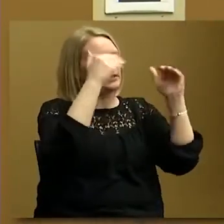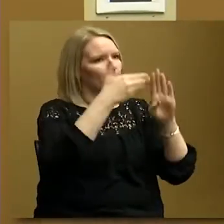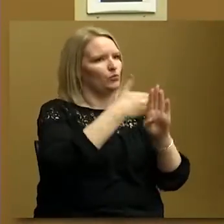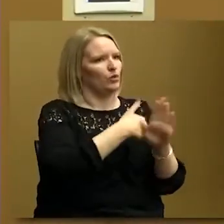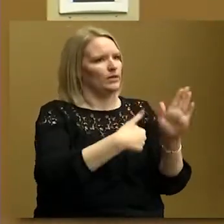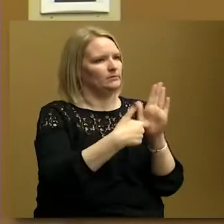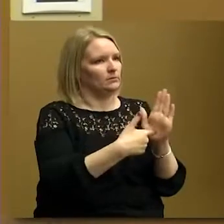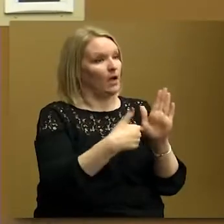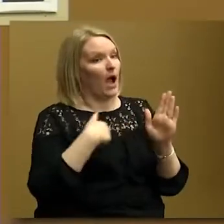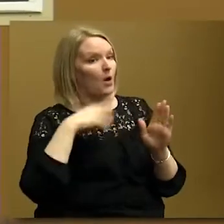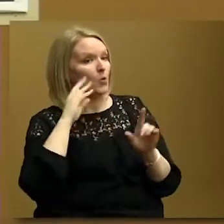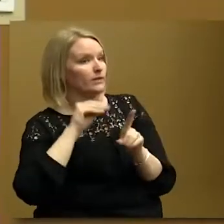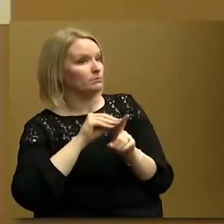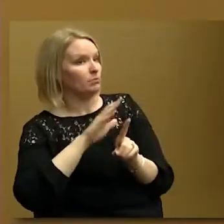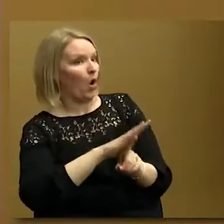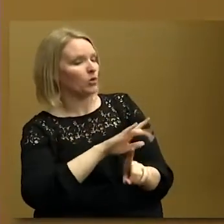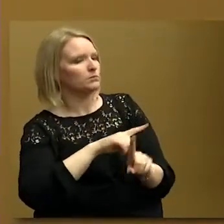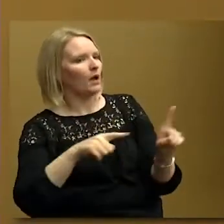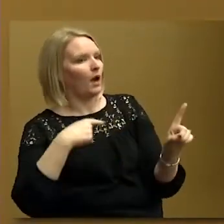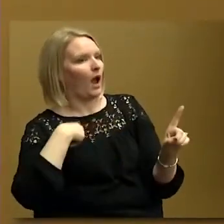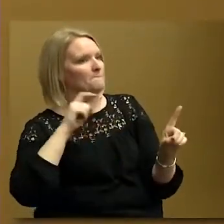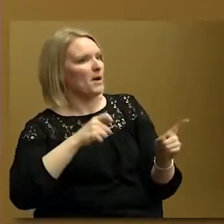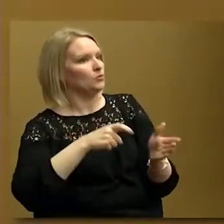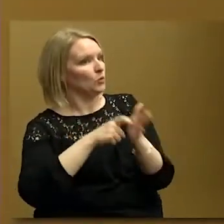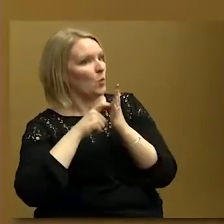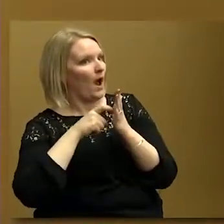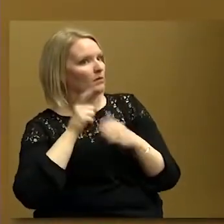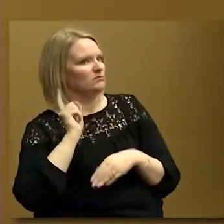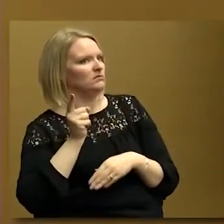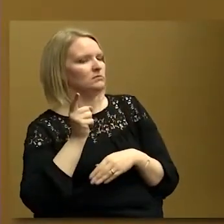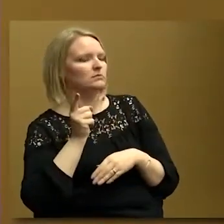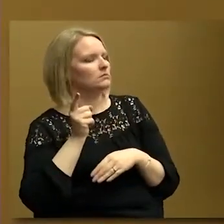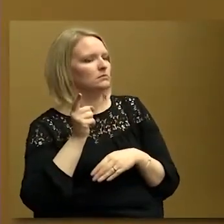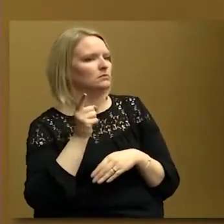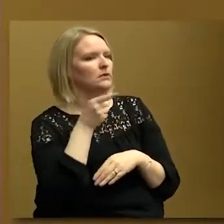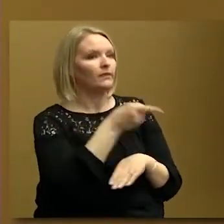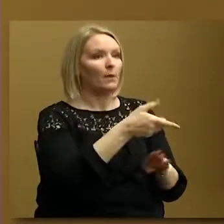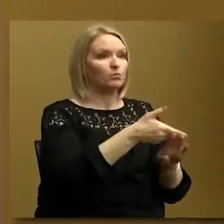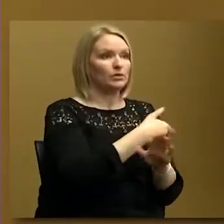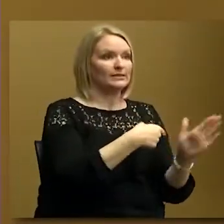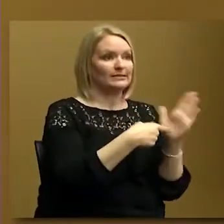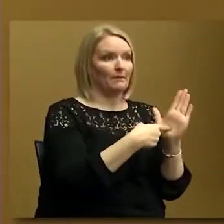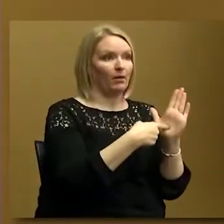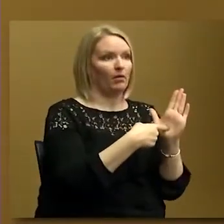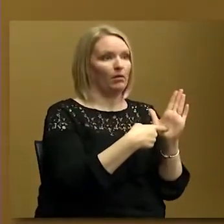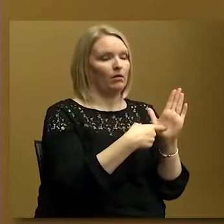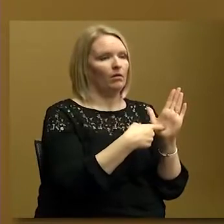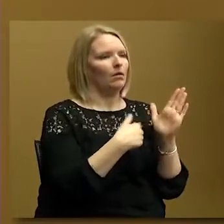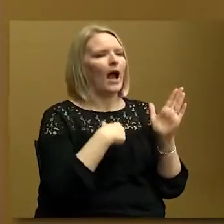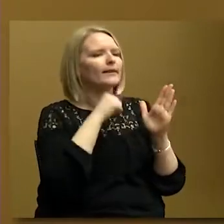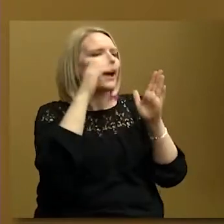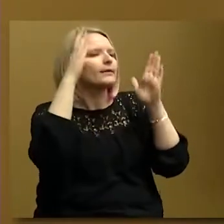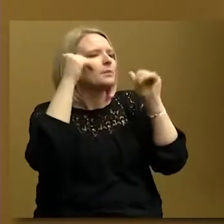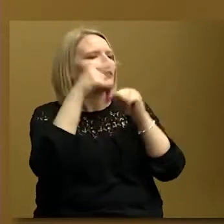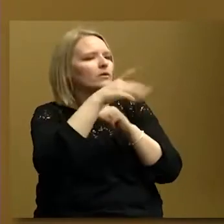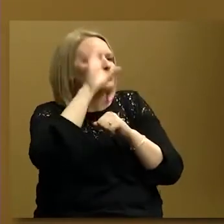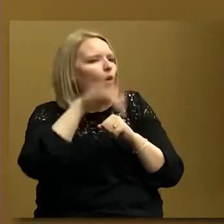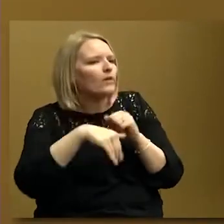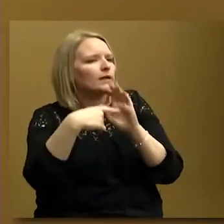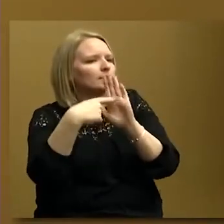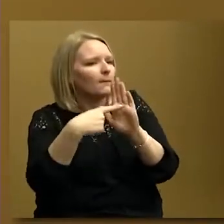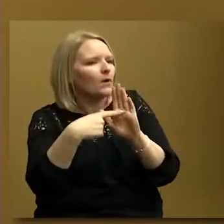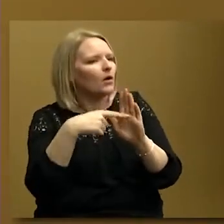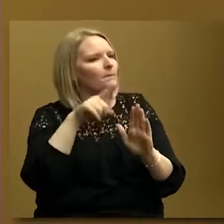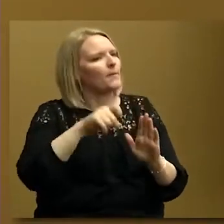going to expose it, but I may not, if they're at a pre-symbolic level, I may not have the expectation until they have these